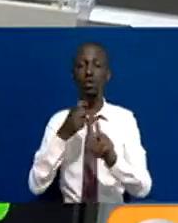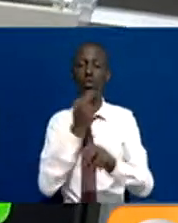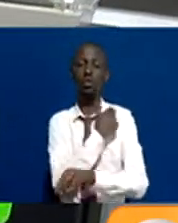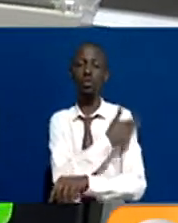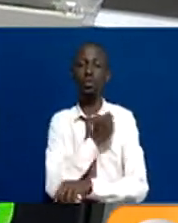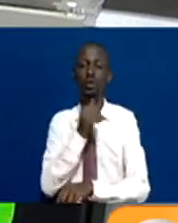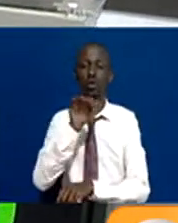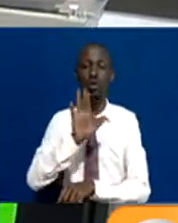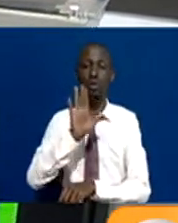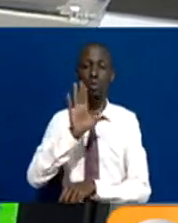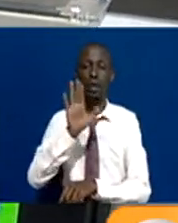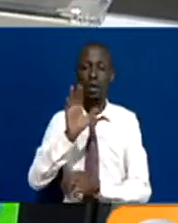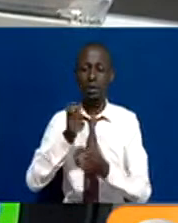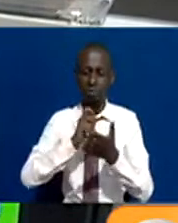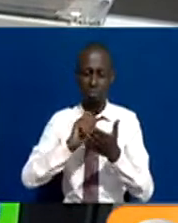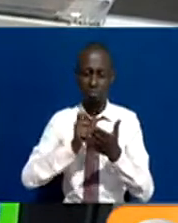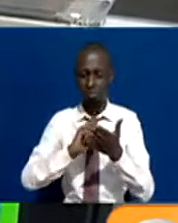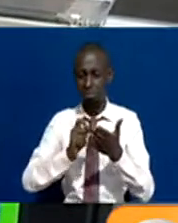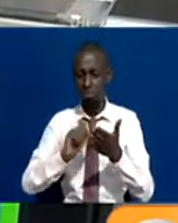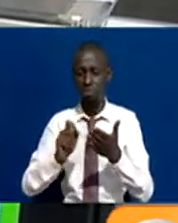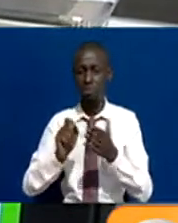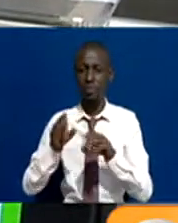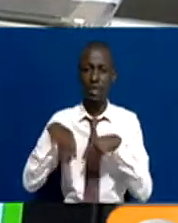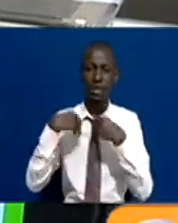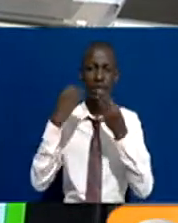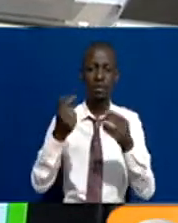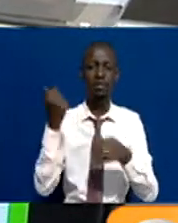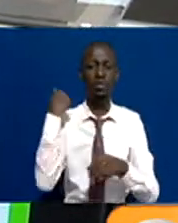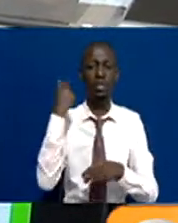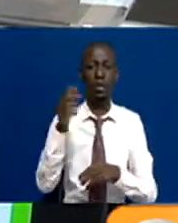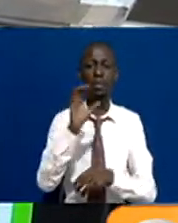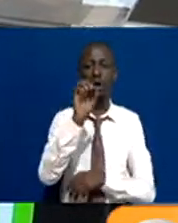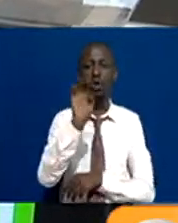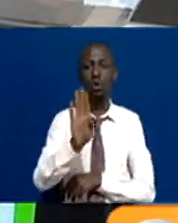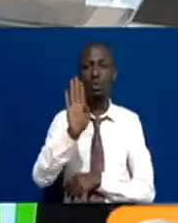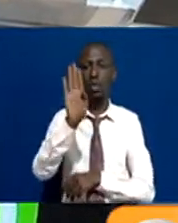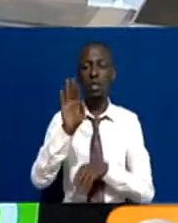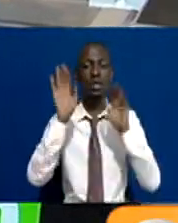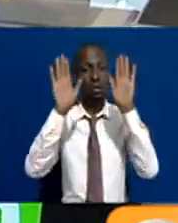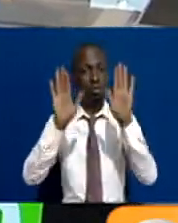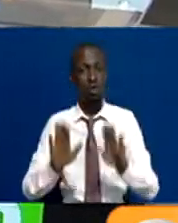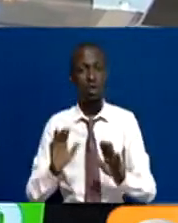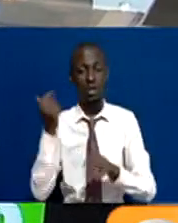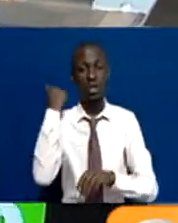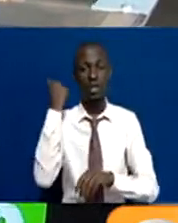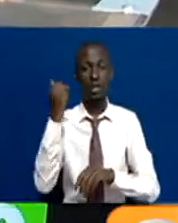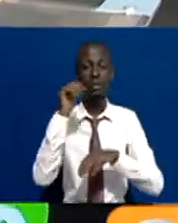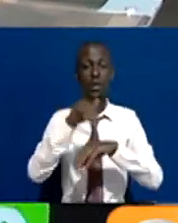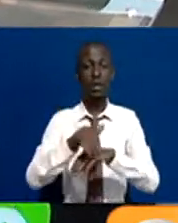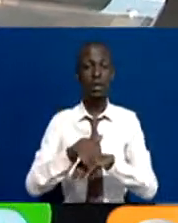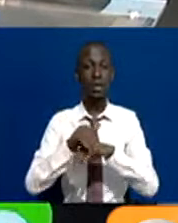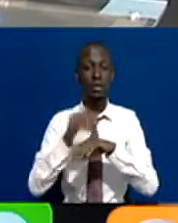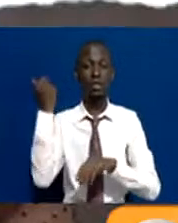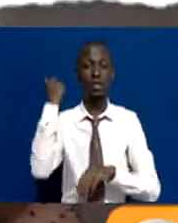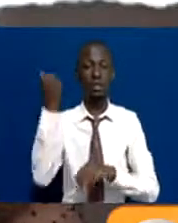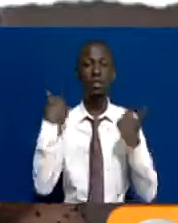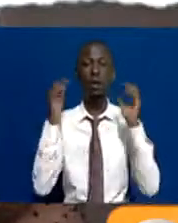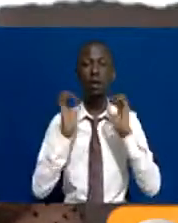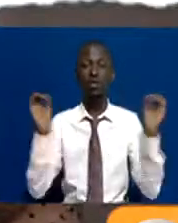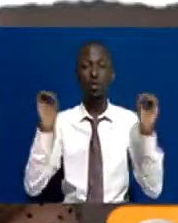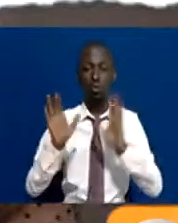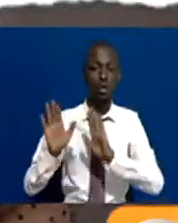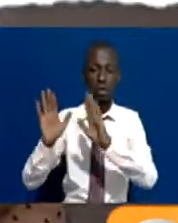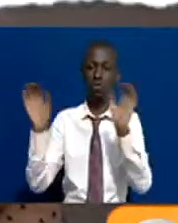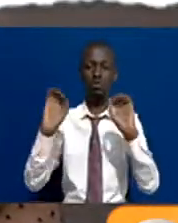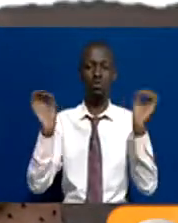Right. They will document, give you an occurrence book number. It's very important that you get that number. Please don't leave without it. Mm. Absolutely